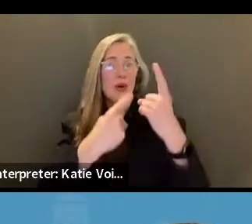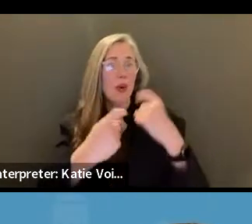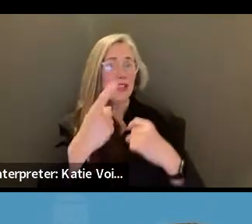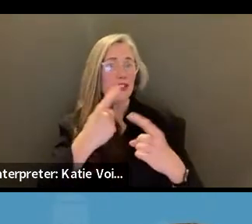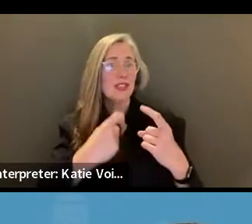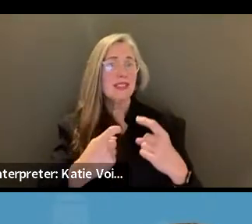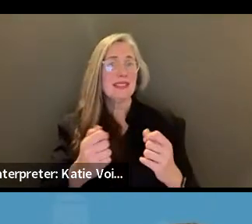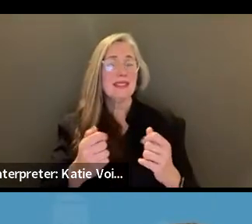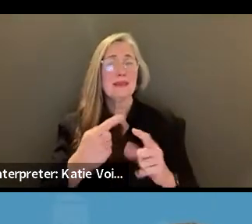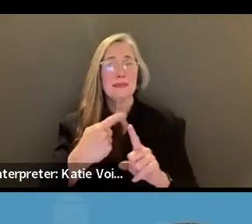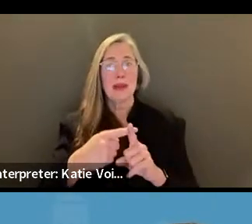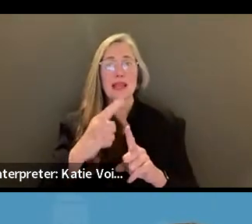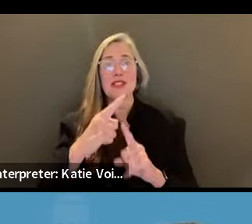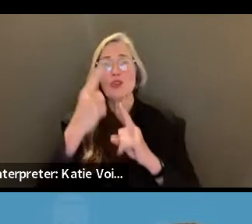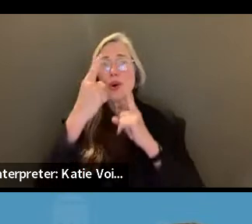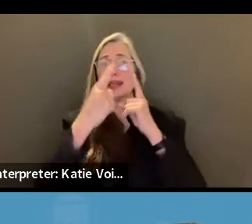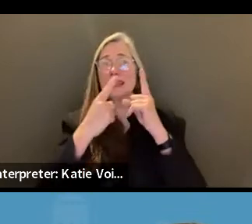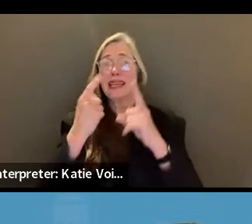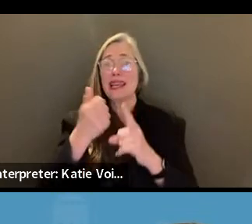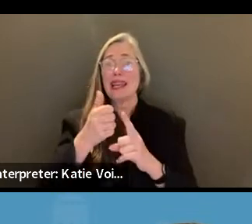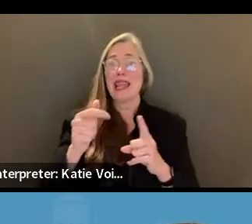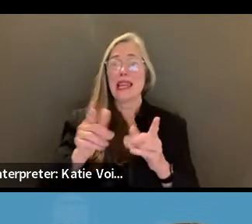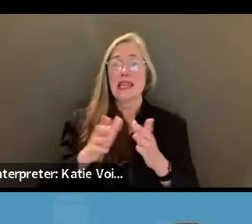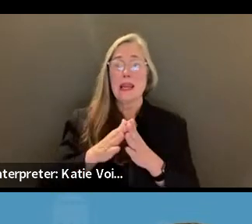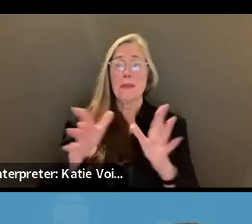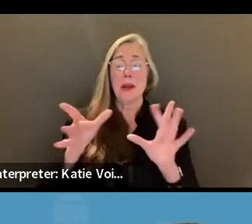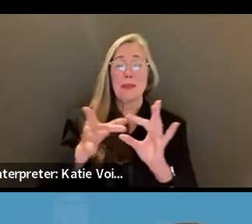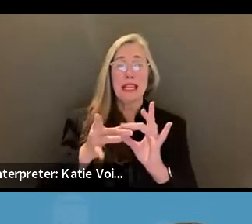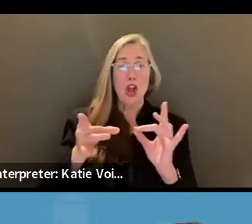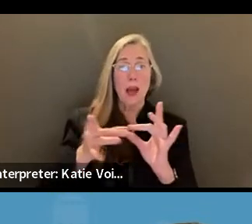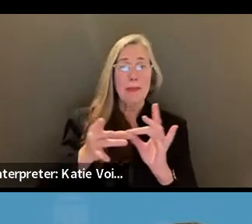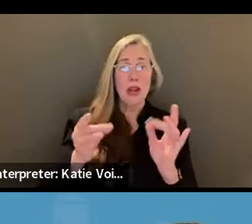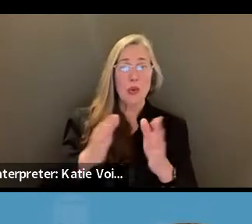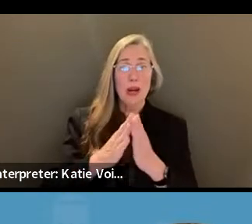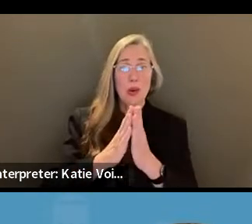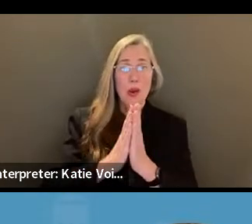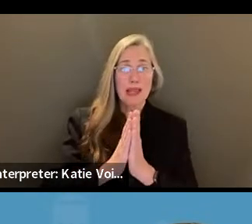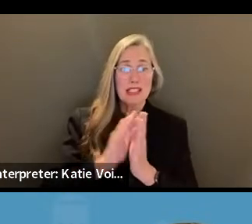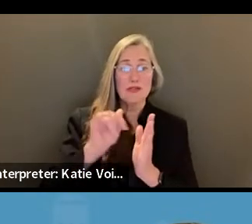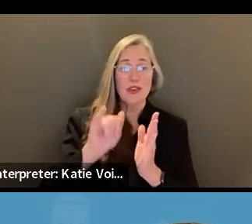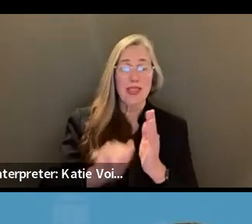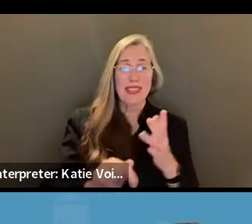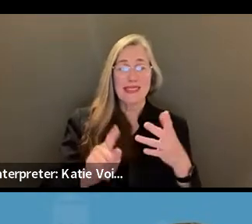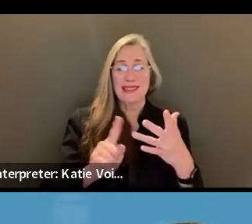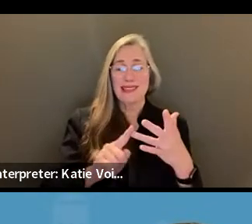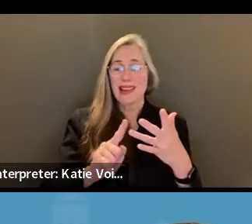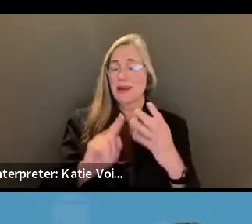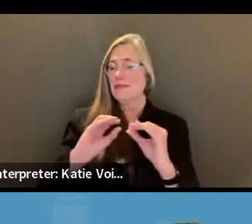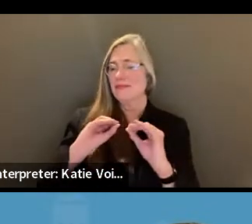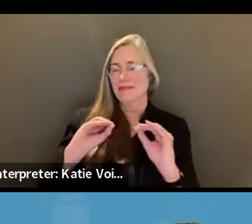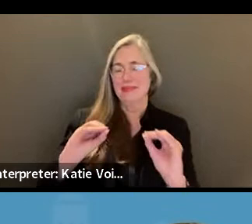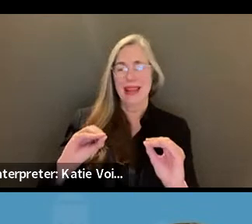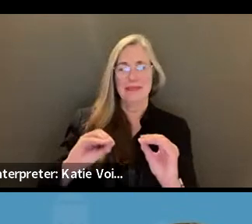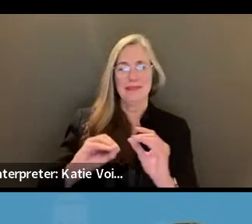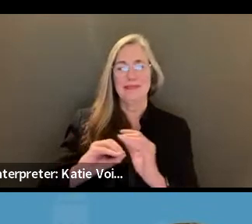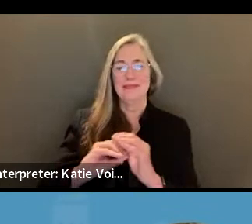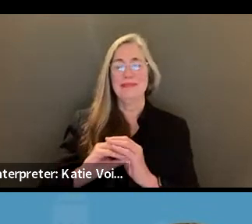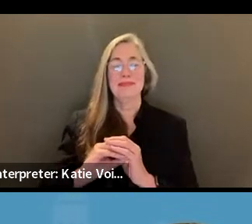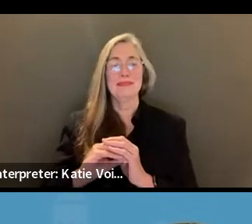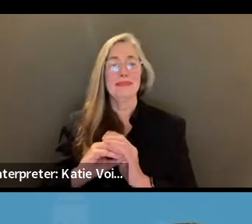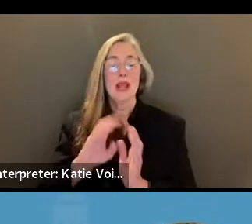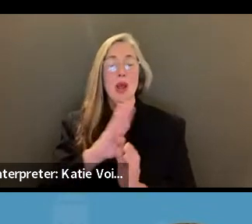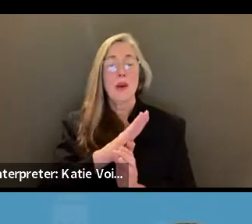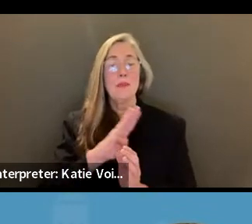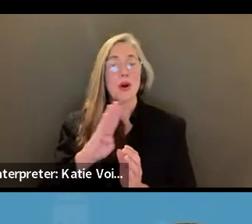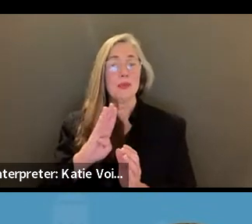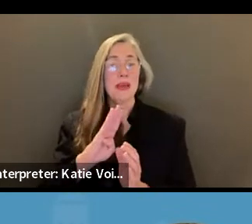you. Thank you. Any public comment requests on this item, Ms. Trujillo? No public comment. Thank you. Board members,